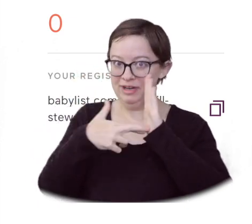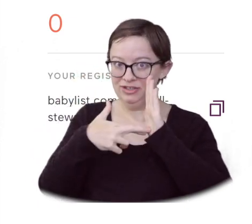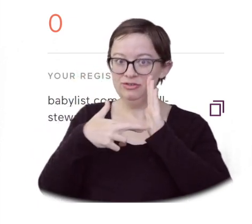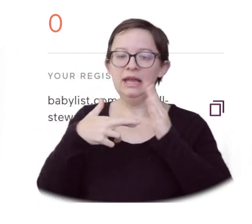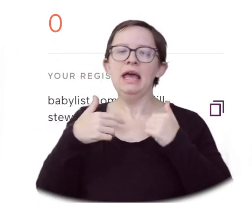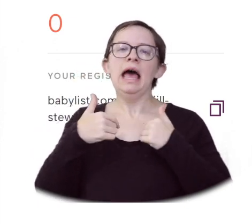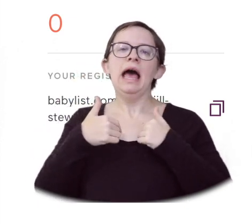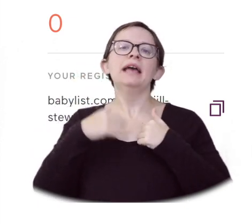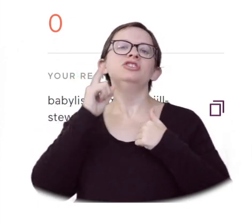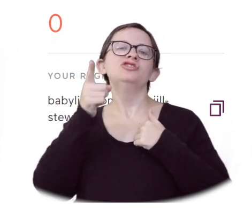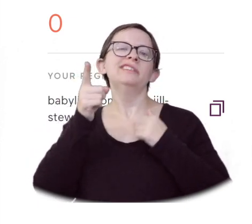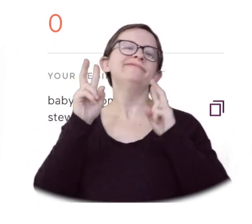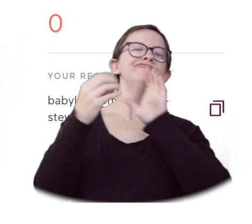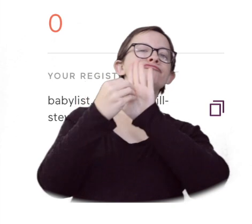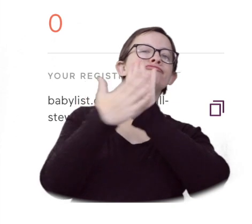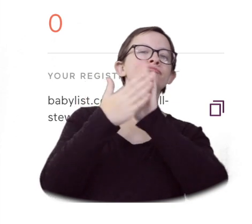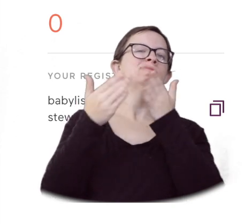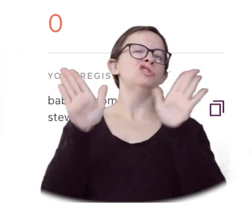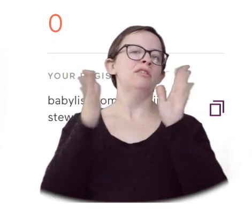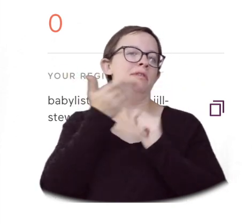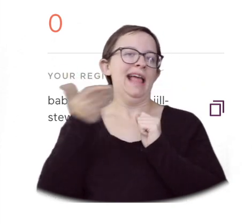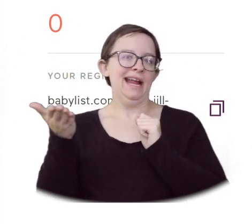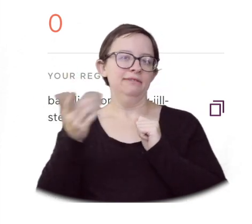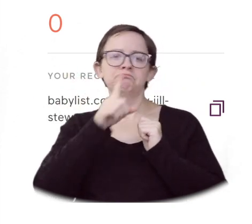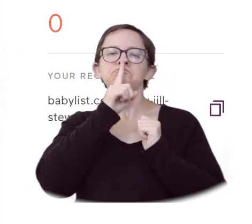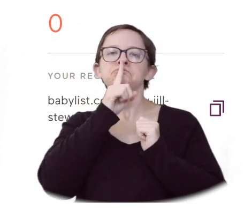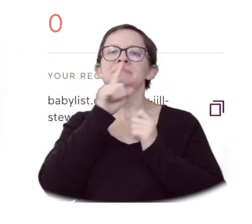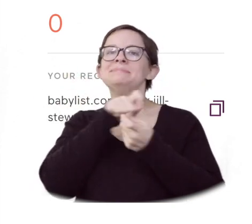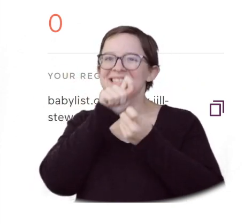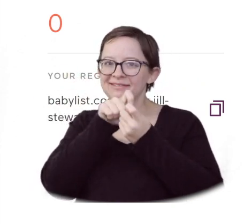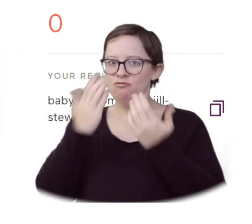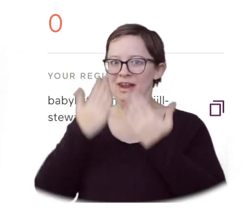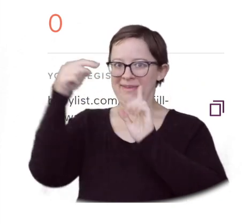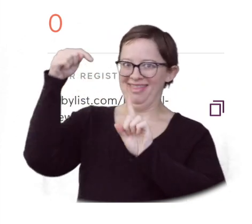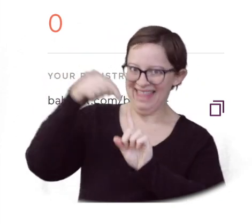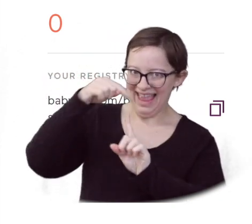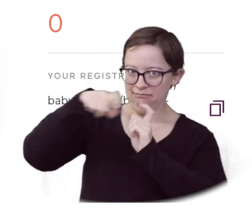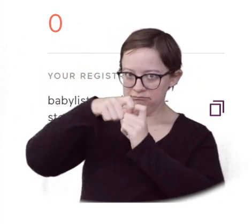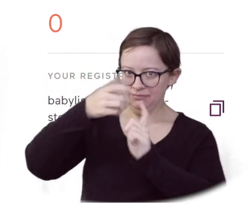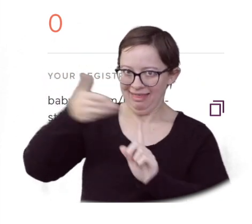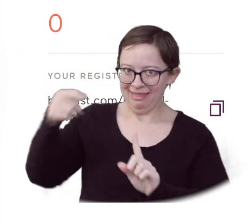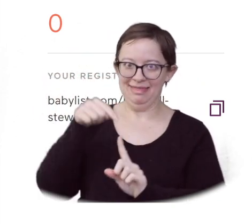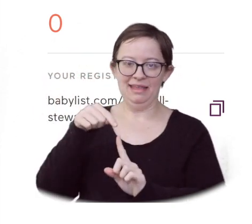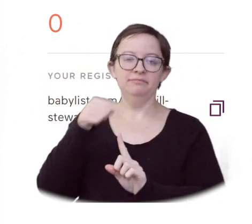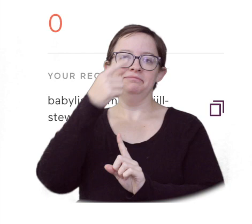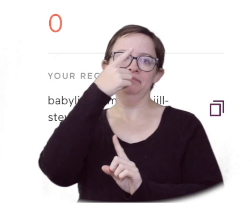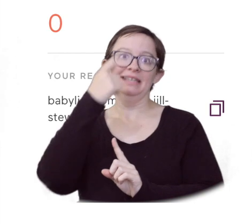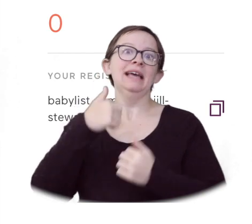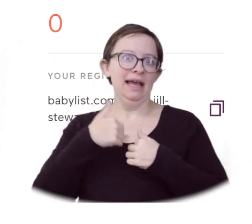this registry that I just put a general item in. I don't necessarily recommend this specific